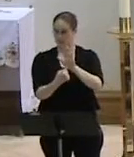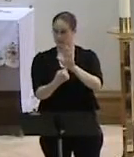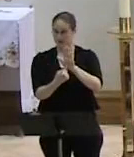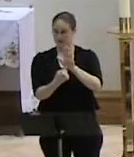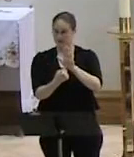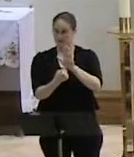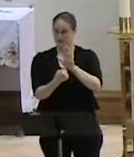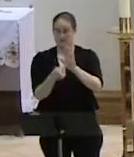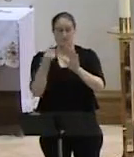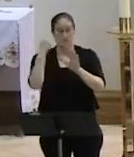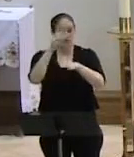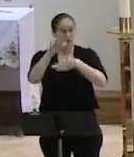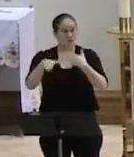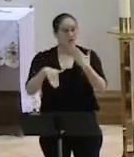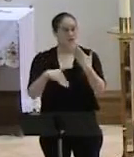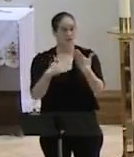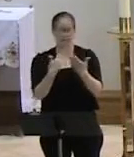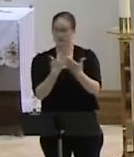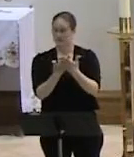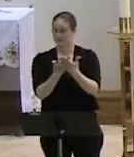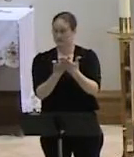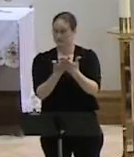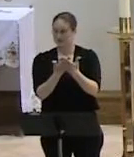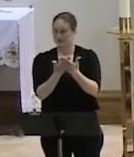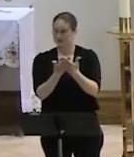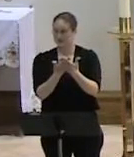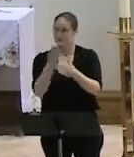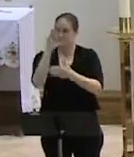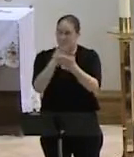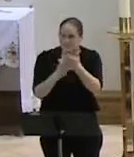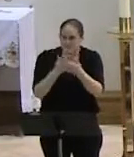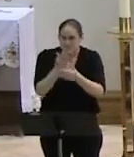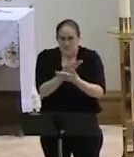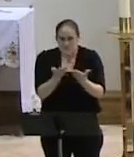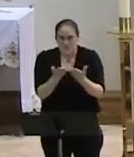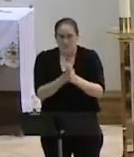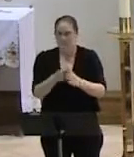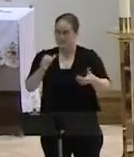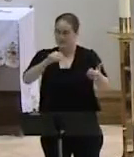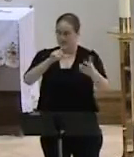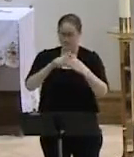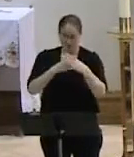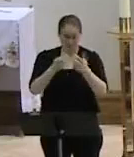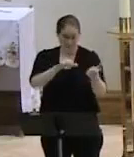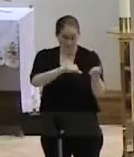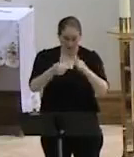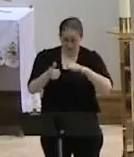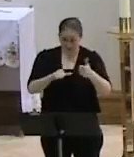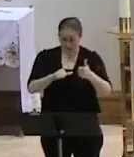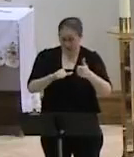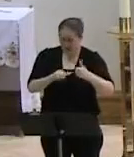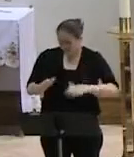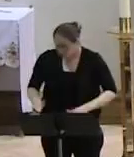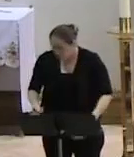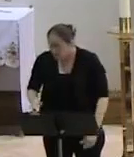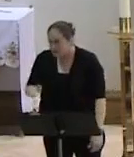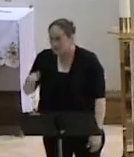as I've seen that I've gotten to be with you. Some of you I've baptized, and it's incredible to see